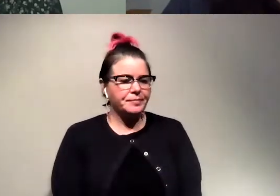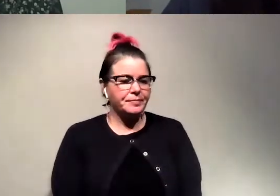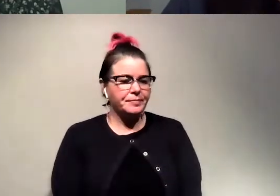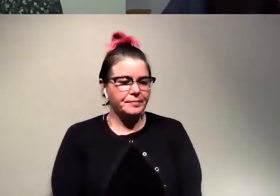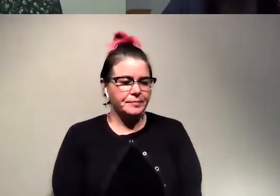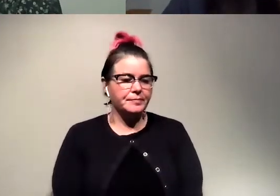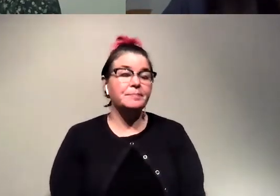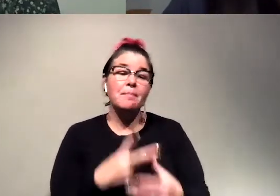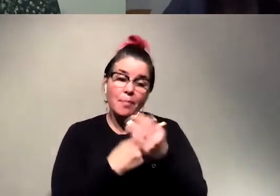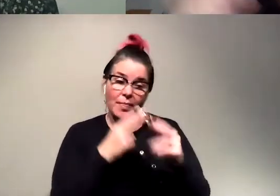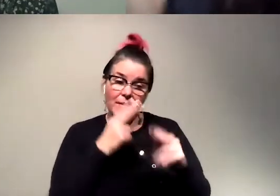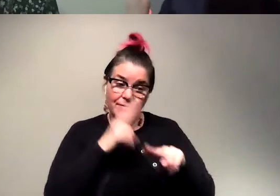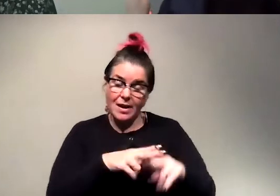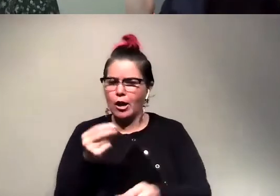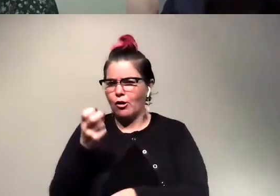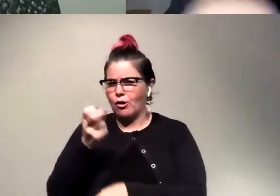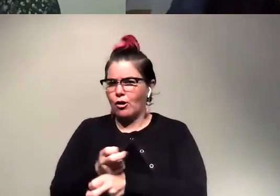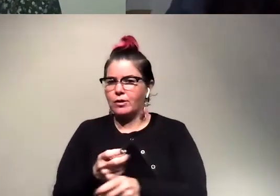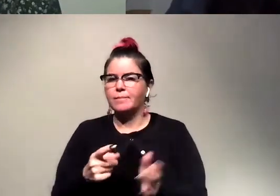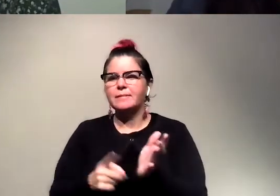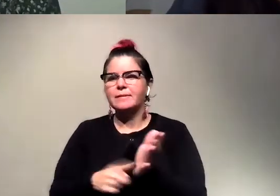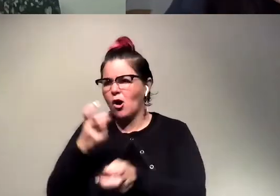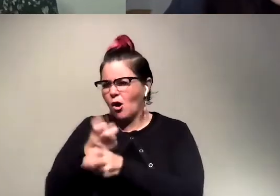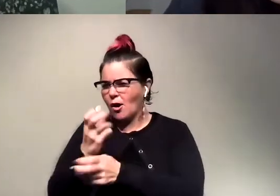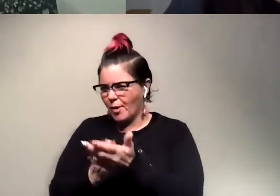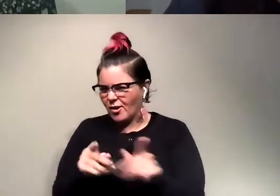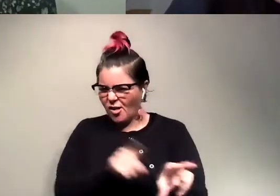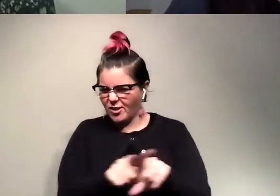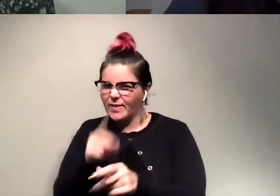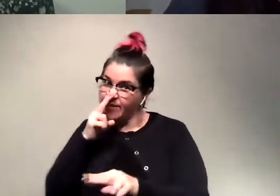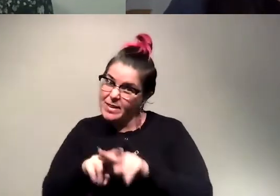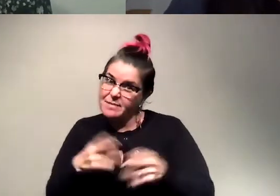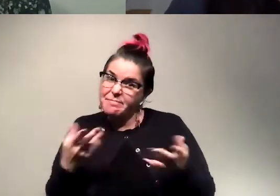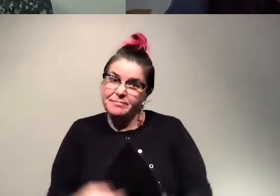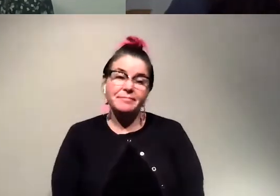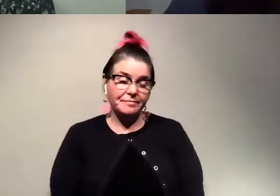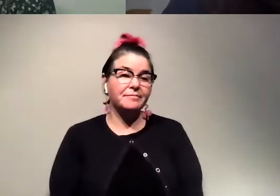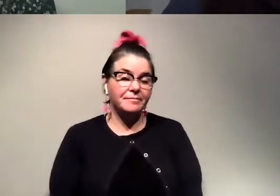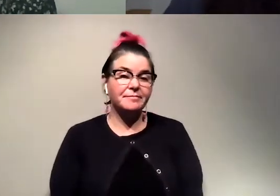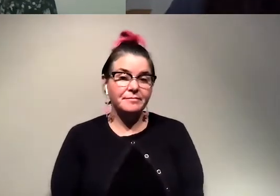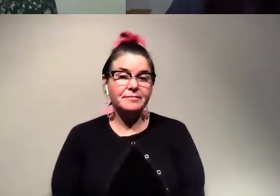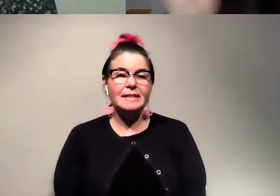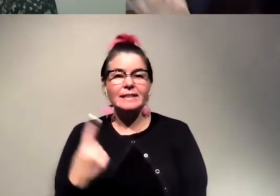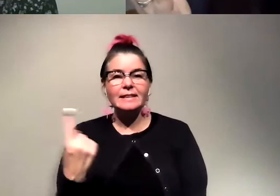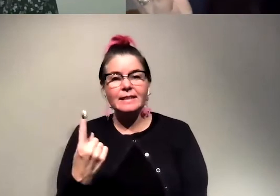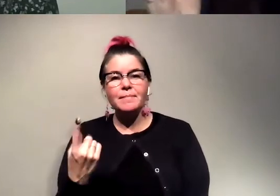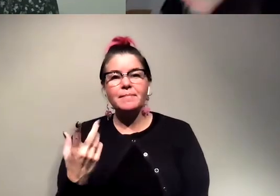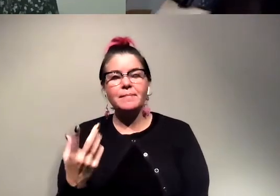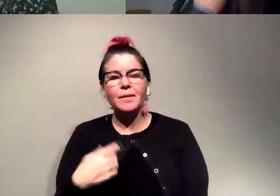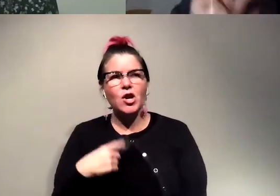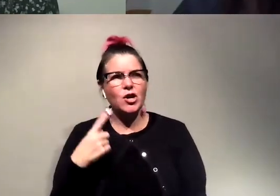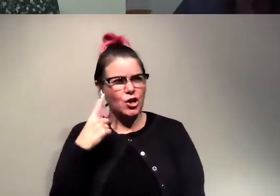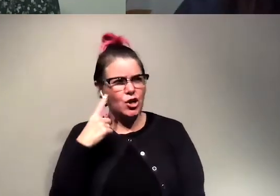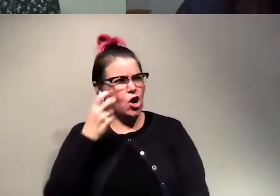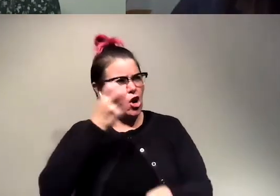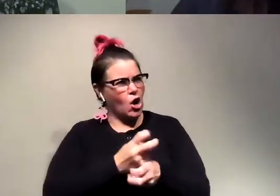Both fun and hard, but sometimes the hard part is also kind of fun. Yes, so that's like something you don't always hear. You think hard means